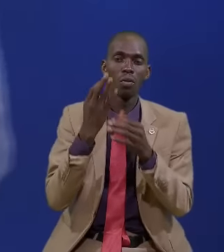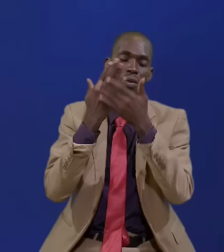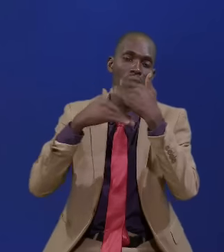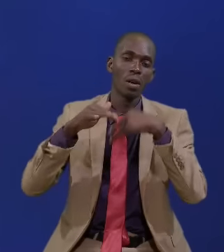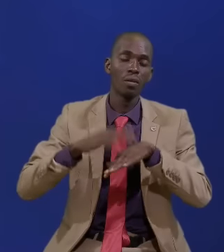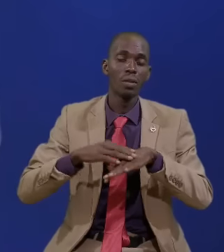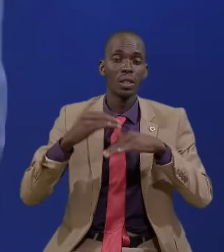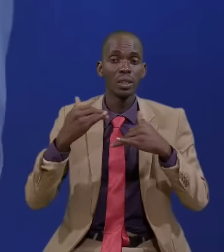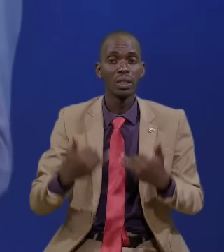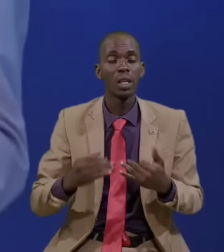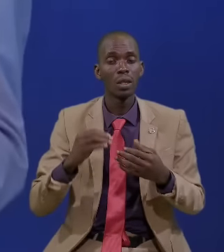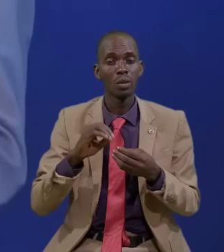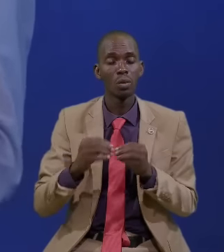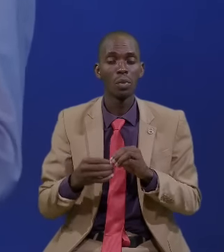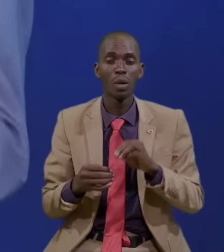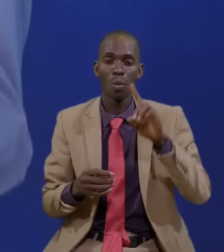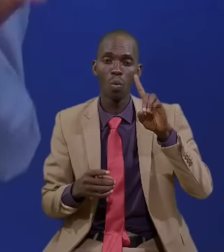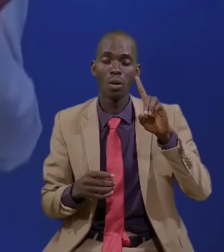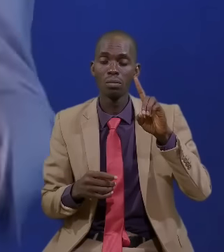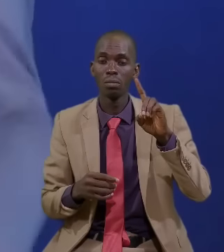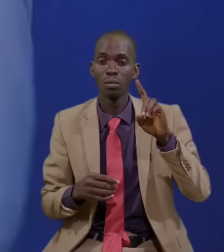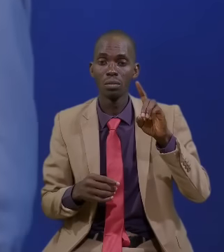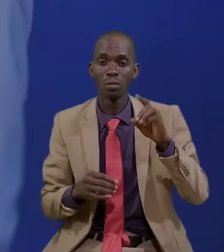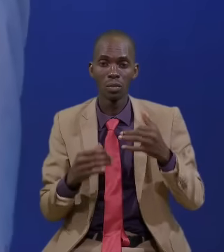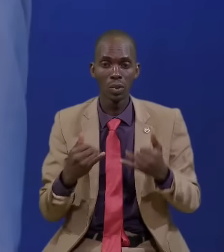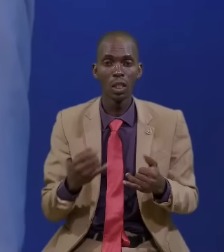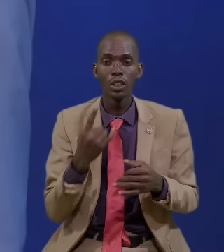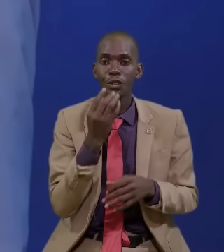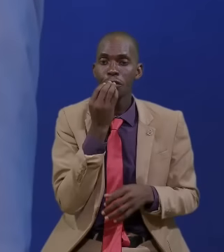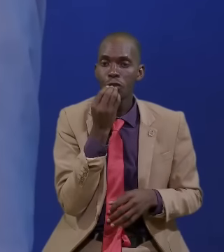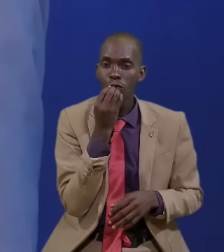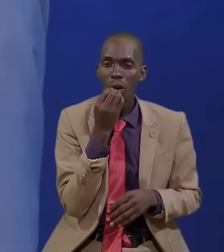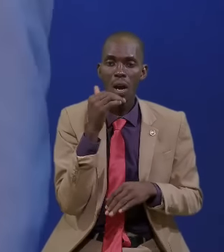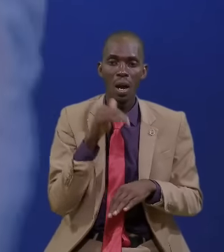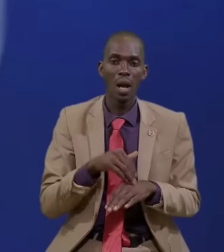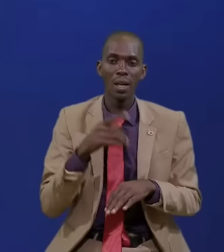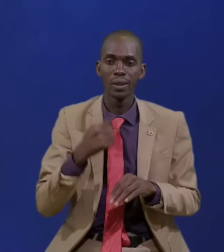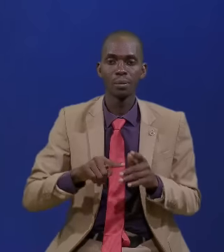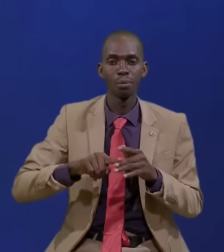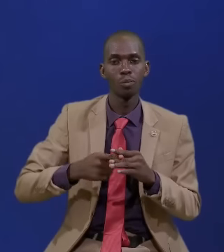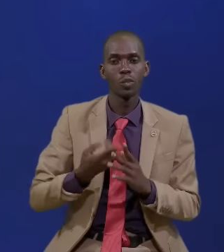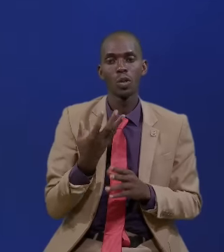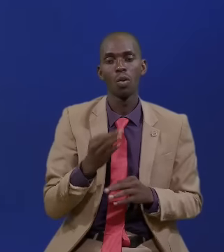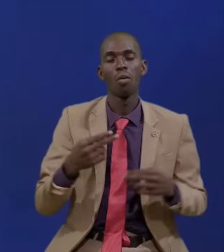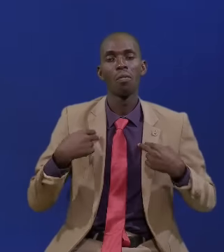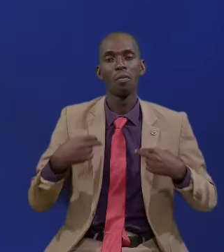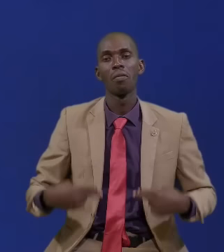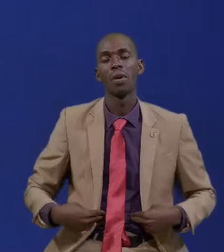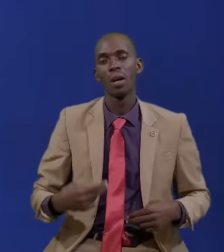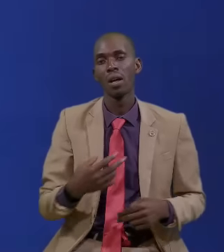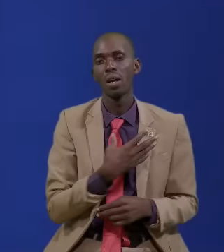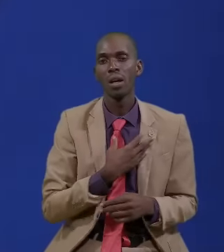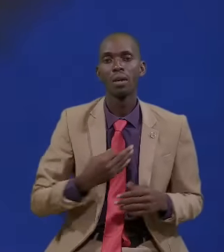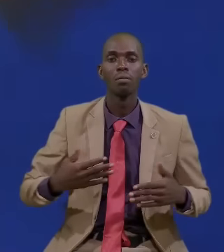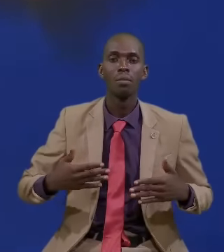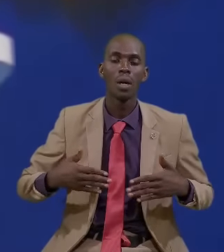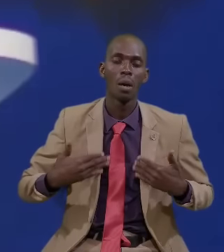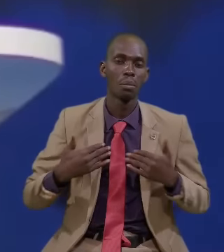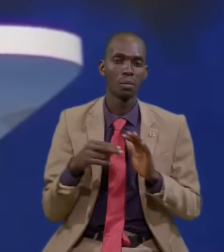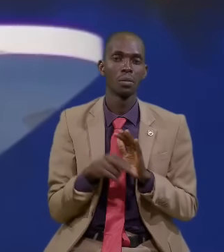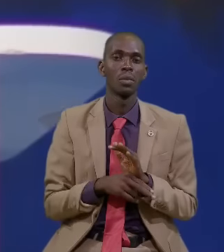is the food at the foundation of health and happiness. The Lord said, they've been with